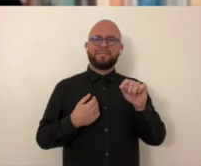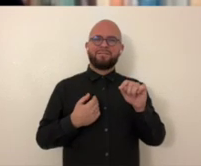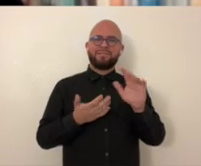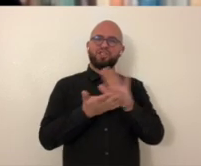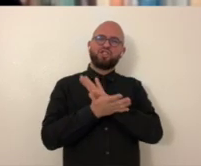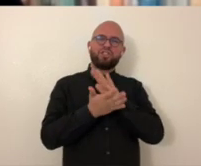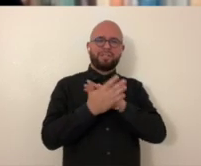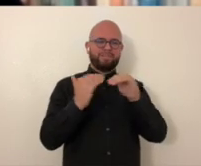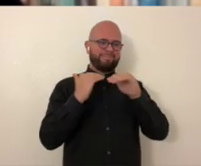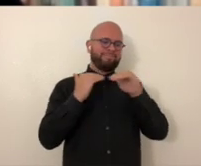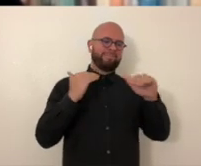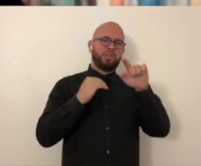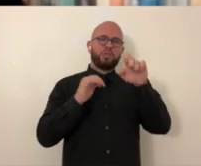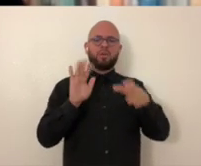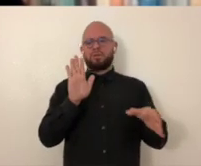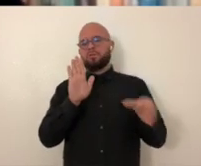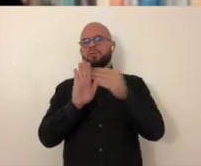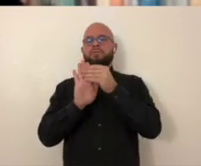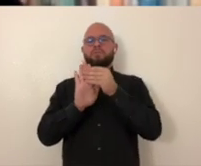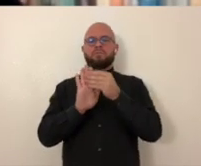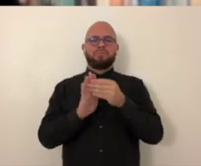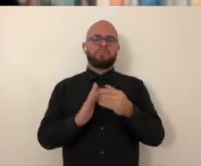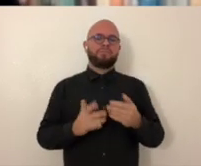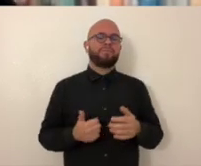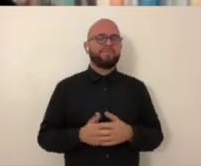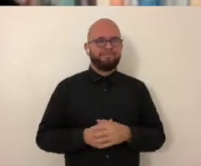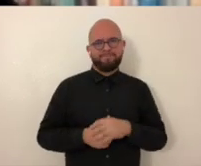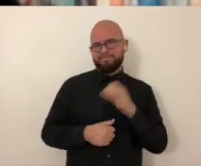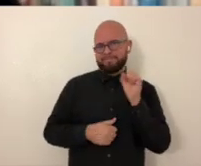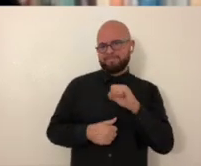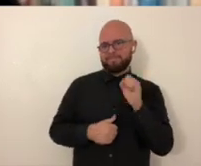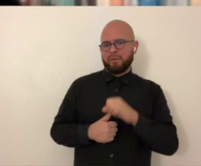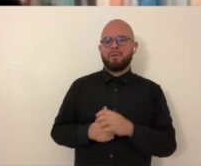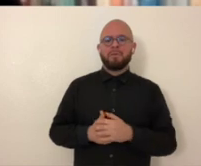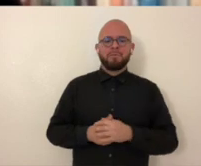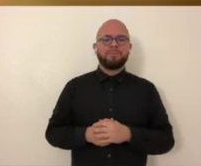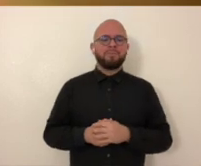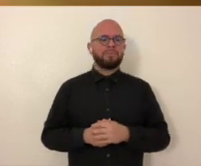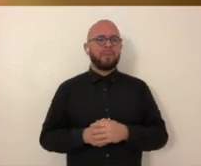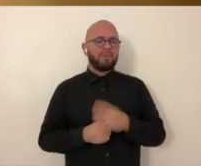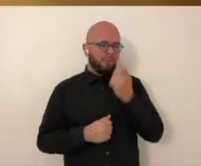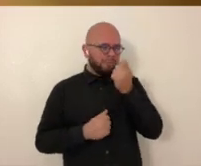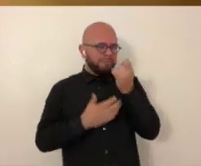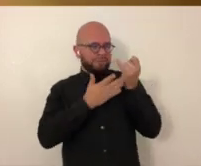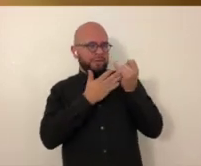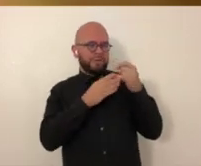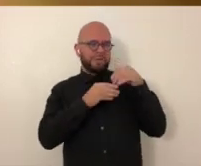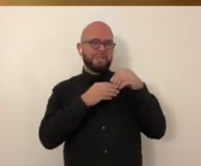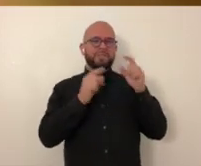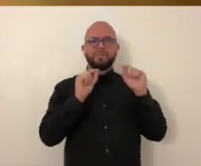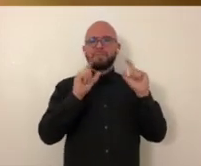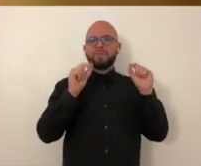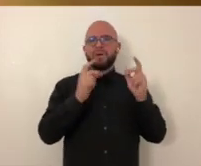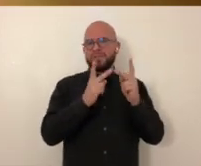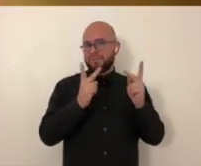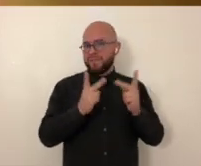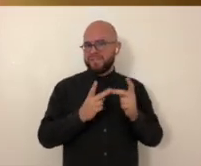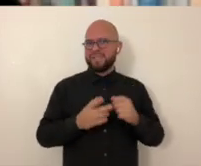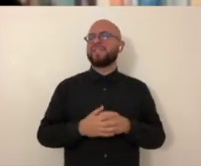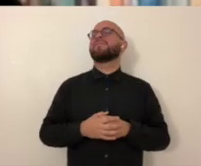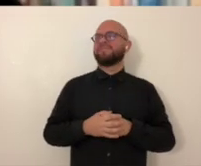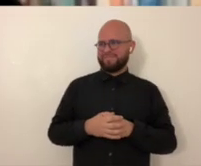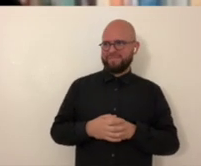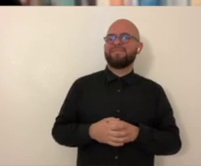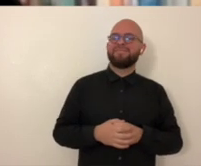that flat magnet sheet type of stuff that you can put anything onto. Yeah, definitely. A